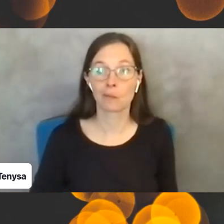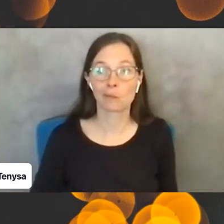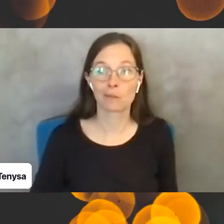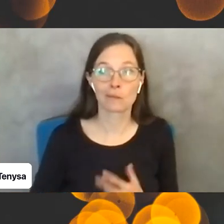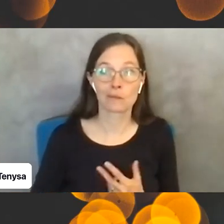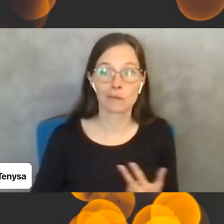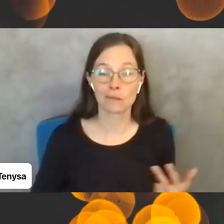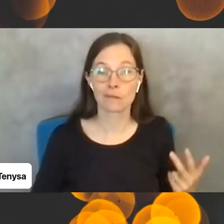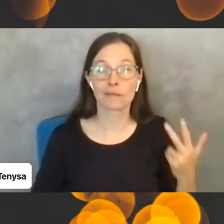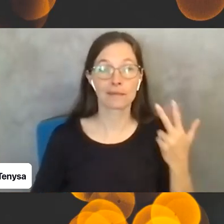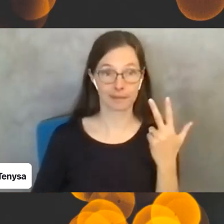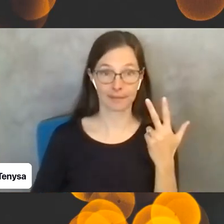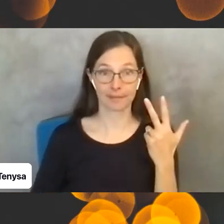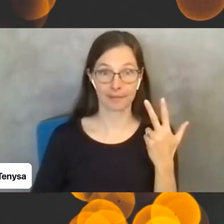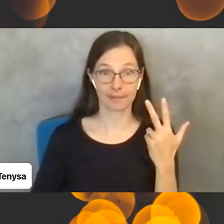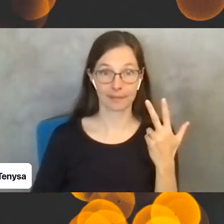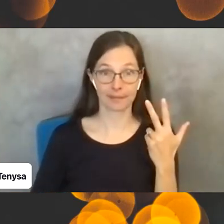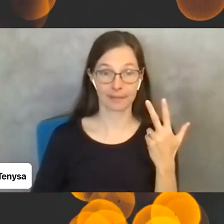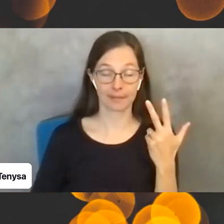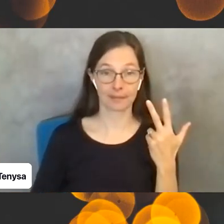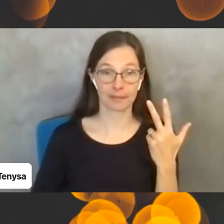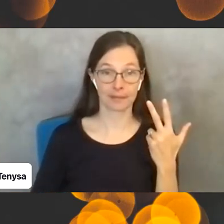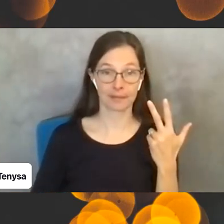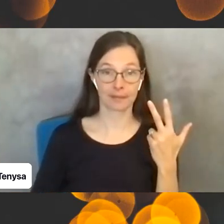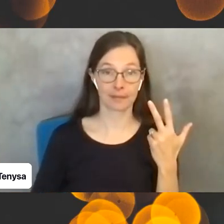Parry number 3.